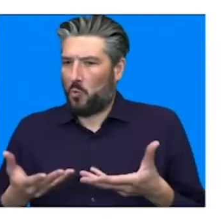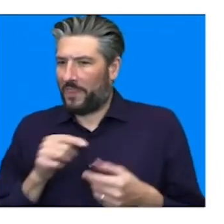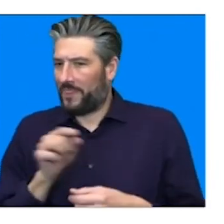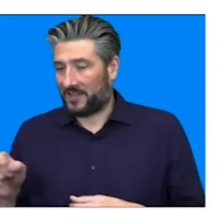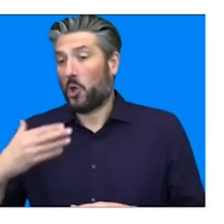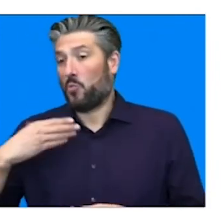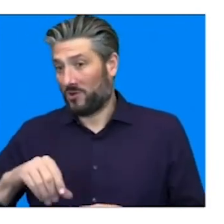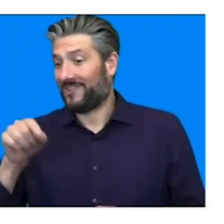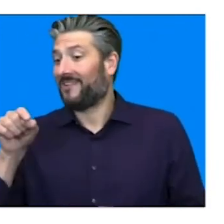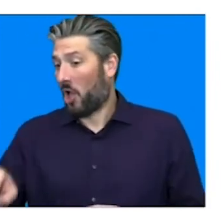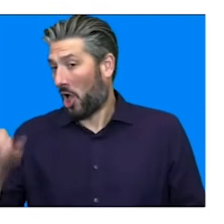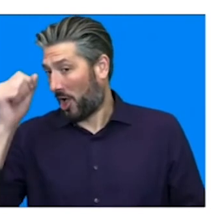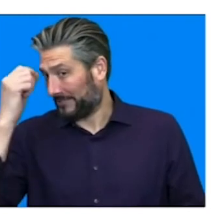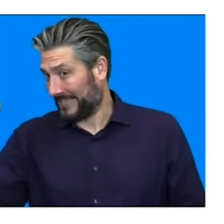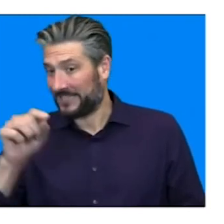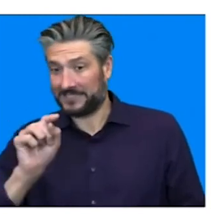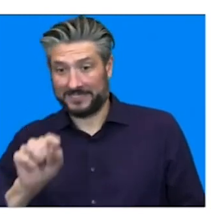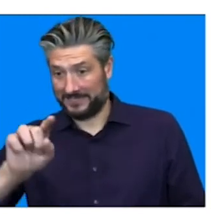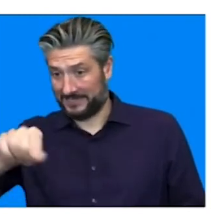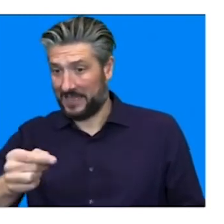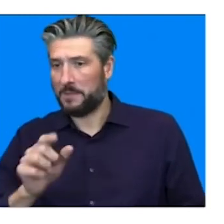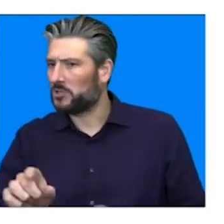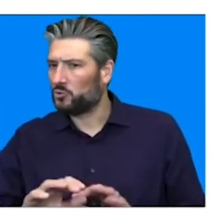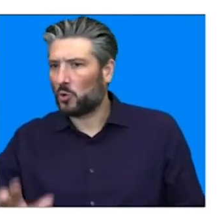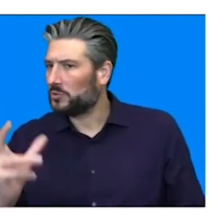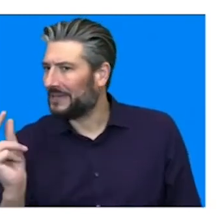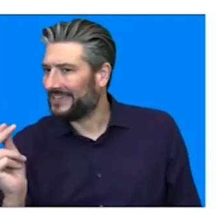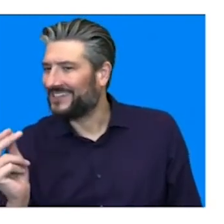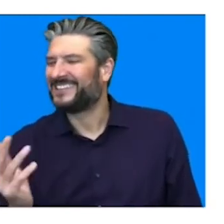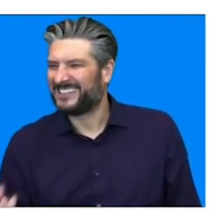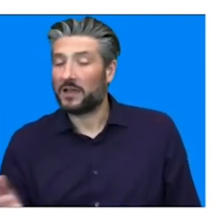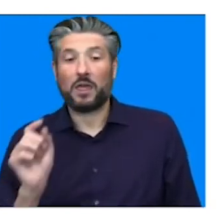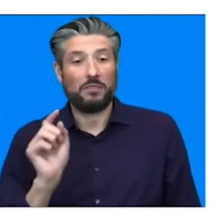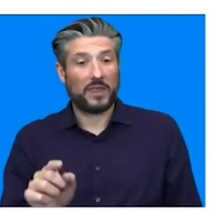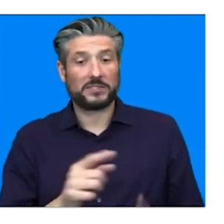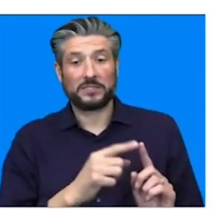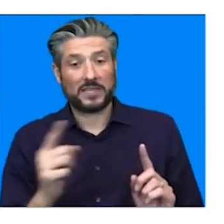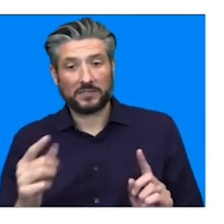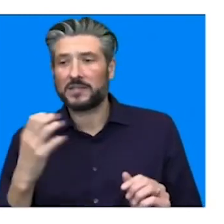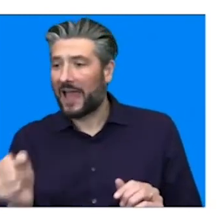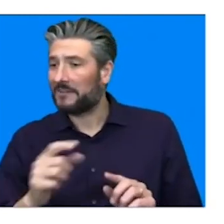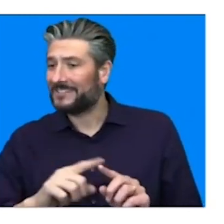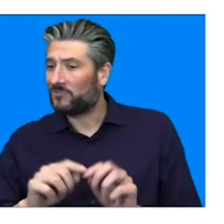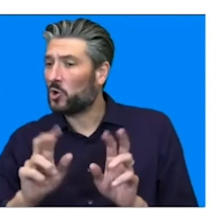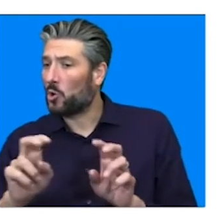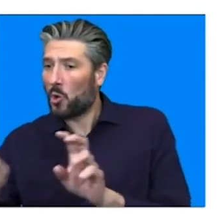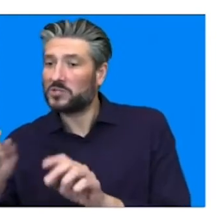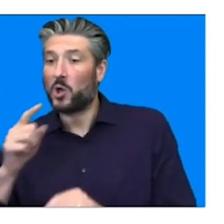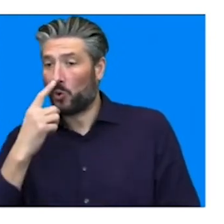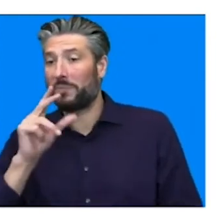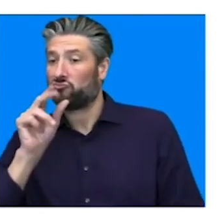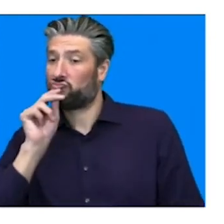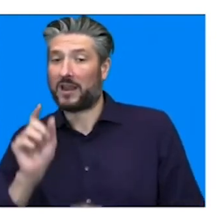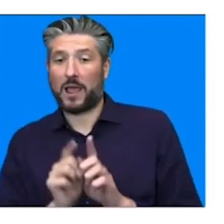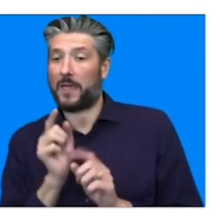punctuation, but not to read it out like this. This sentence, with a number of clauses, might be read like this, which would be